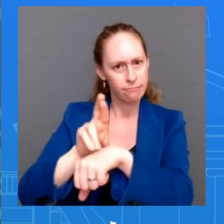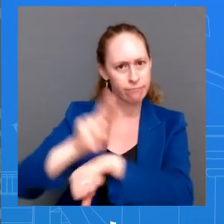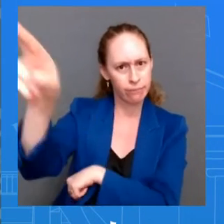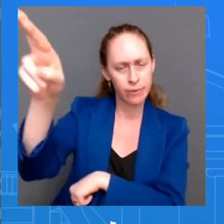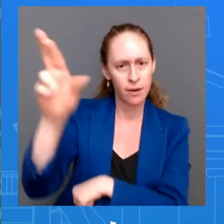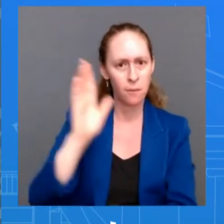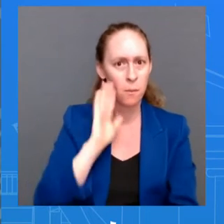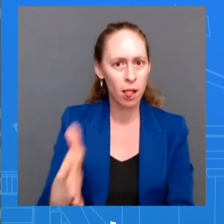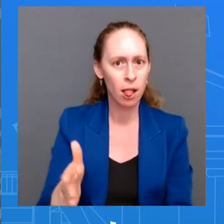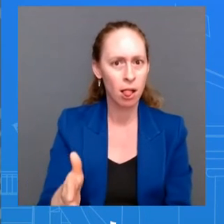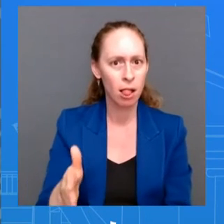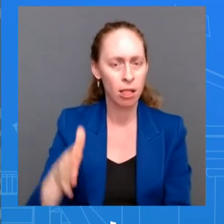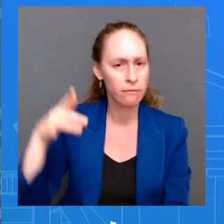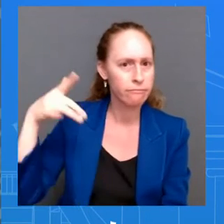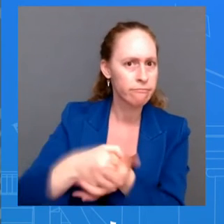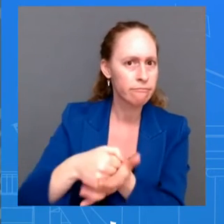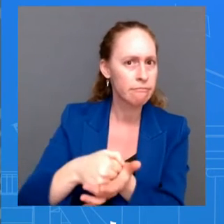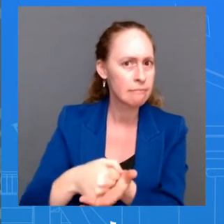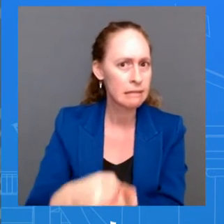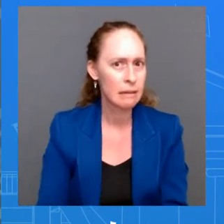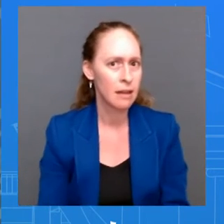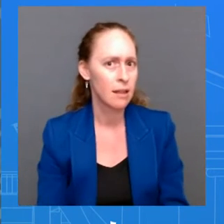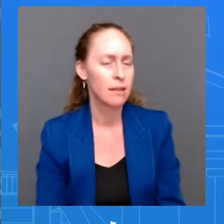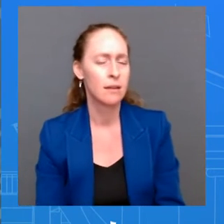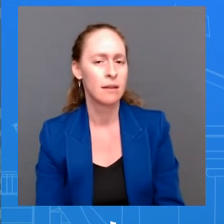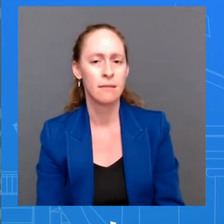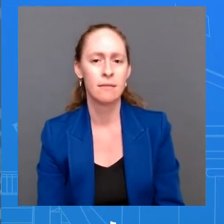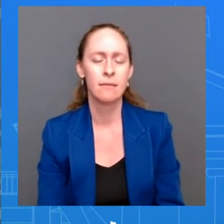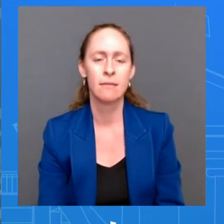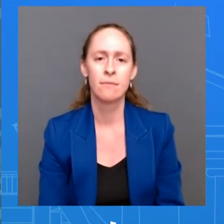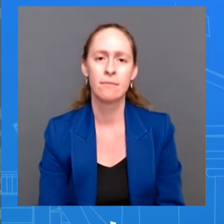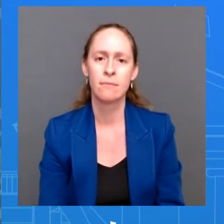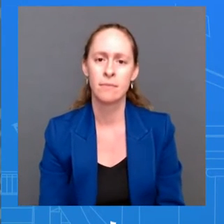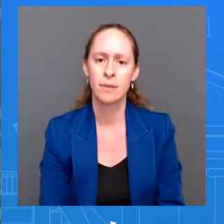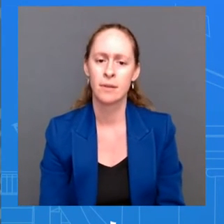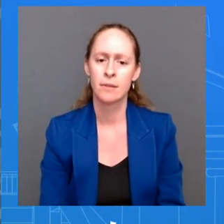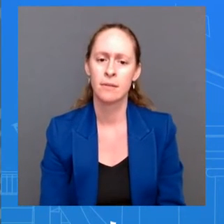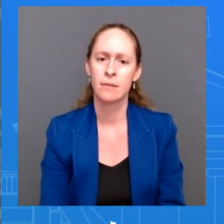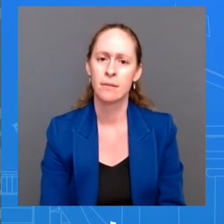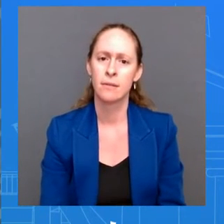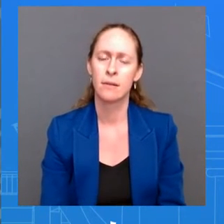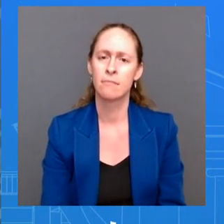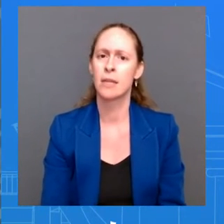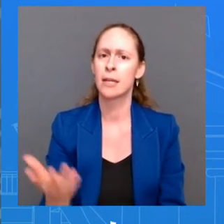the rhetoric that we're hearing from China, but as it relates to